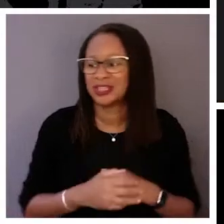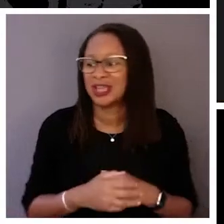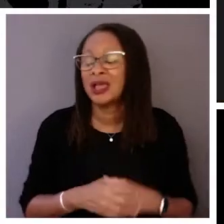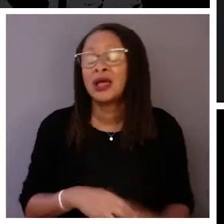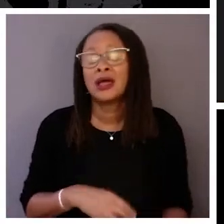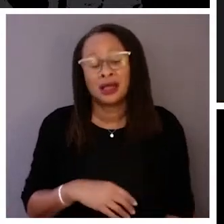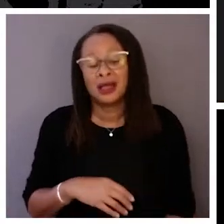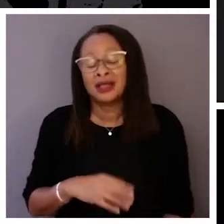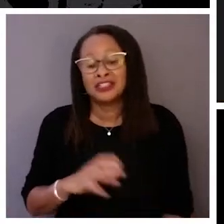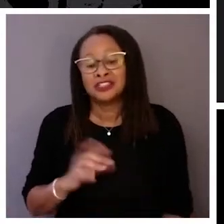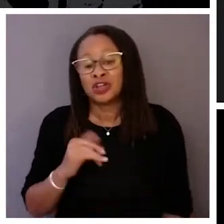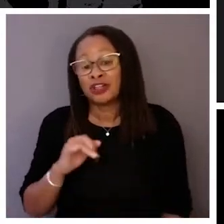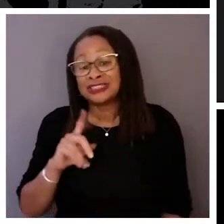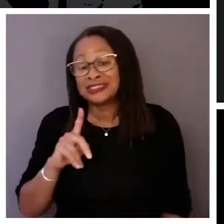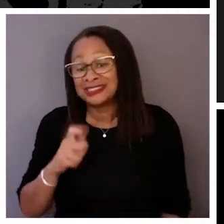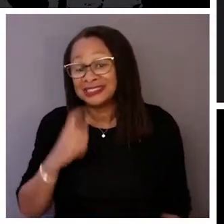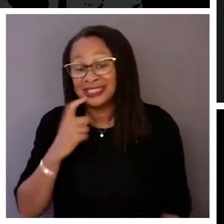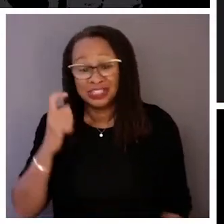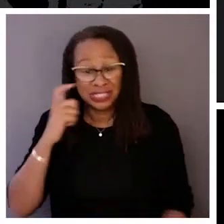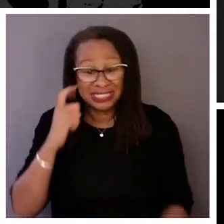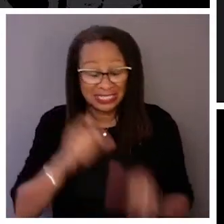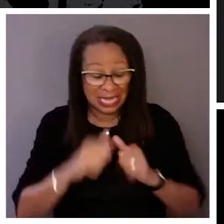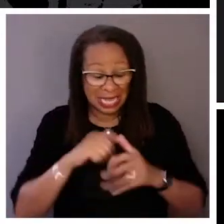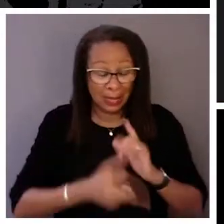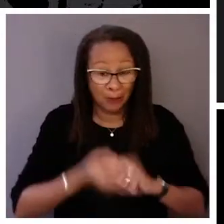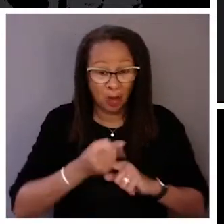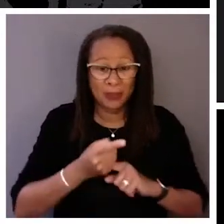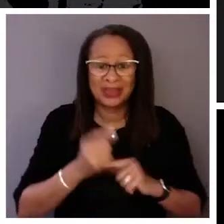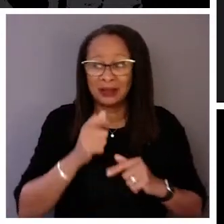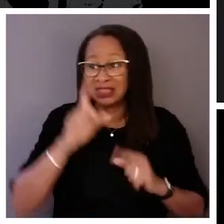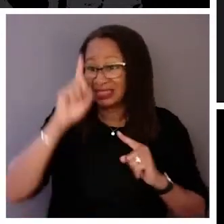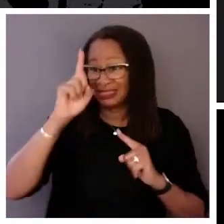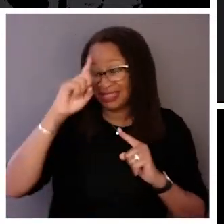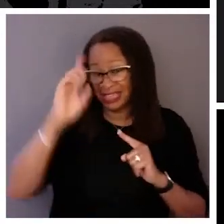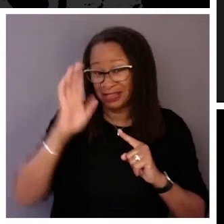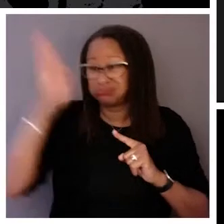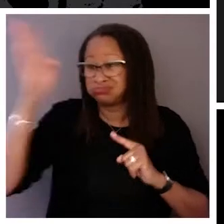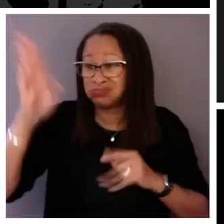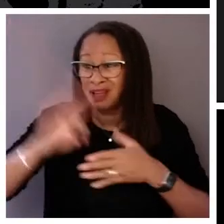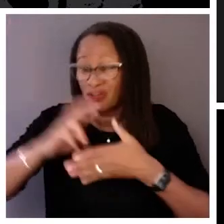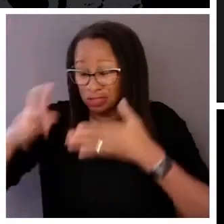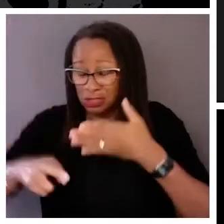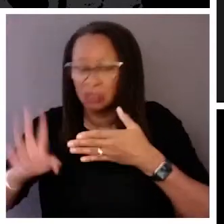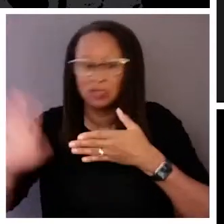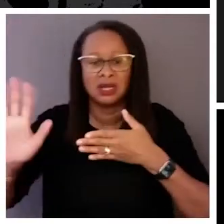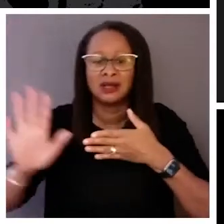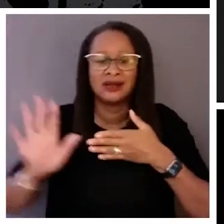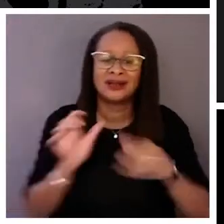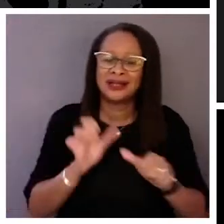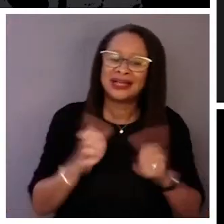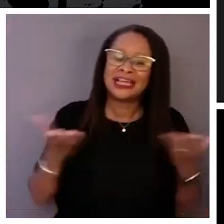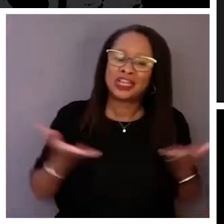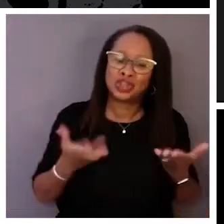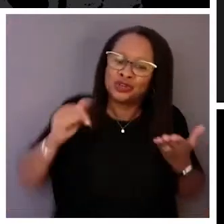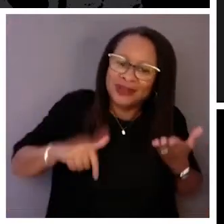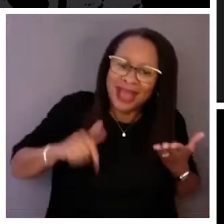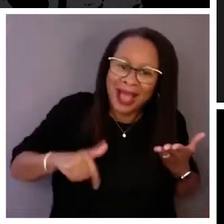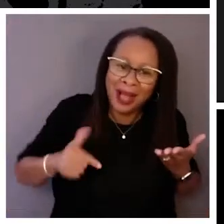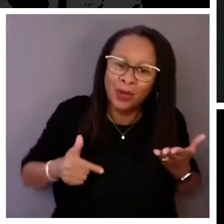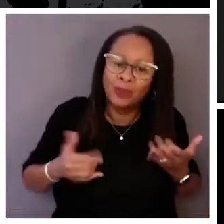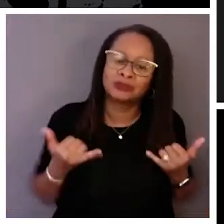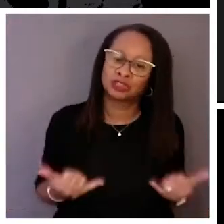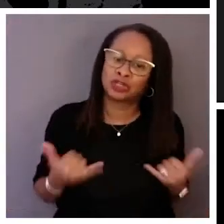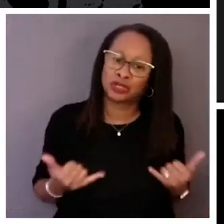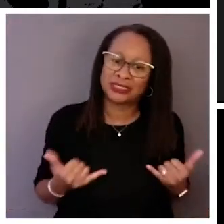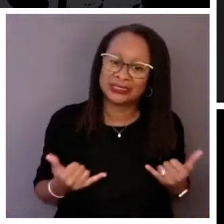think you need to be in the moment and not think about what the outcome is going to be, and just be in the moment. You could